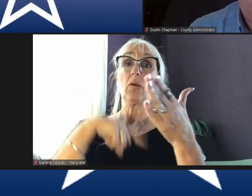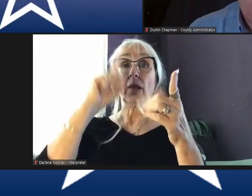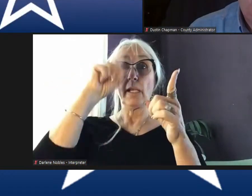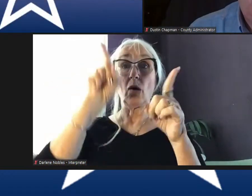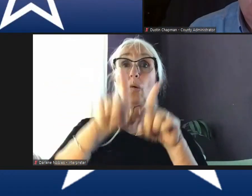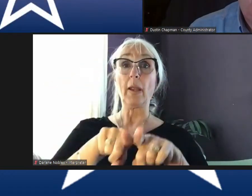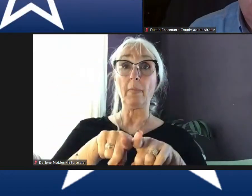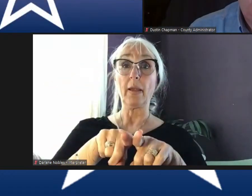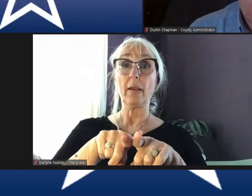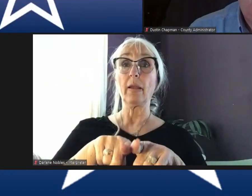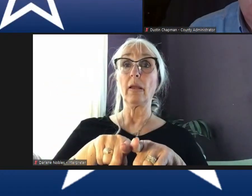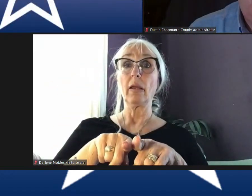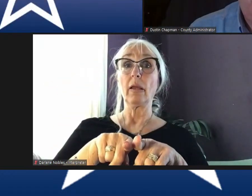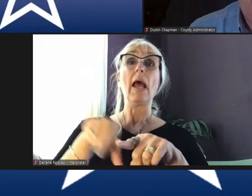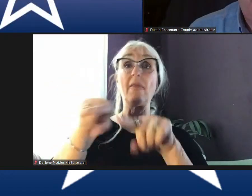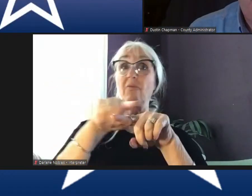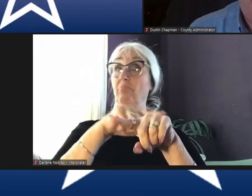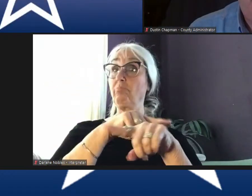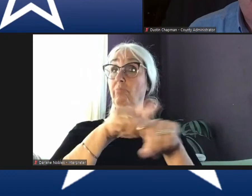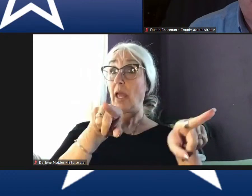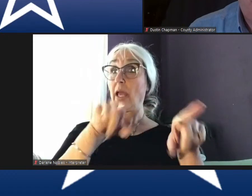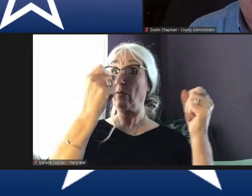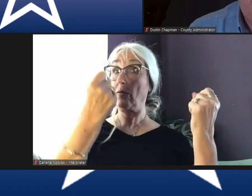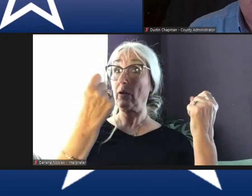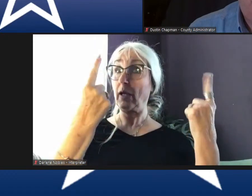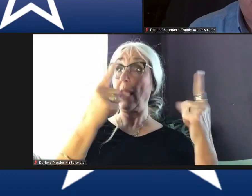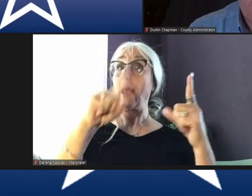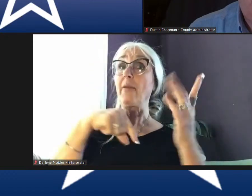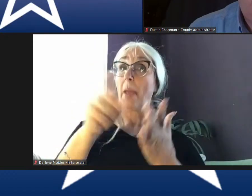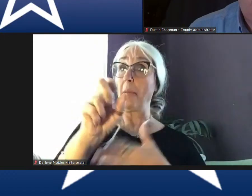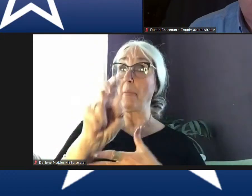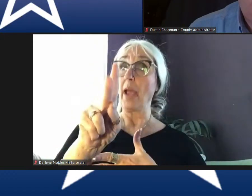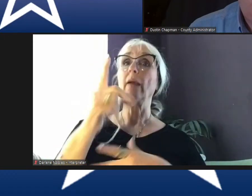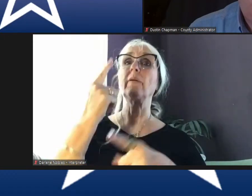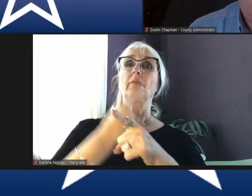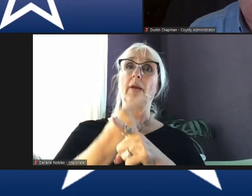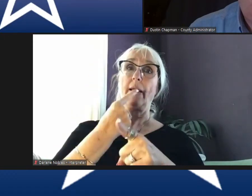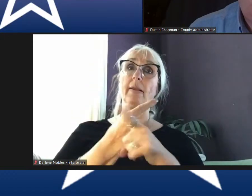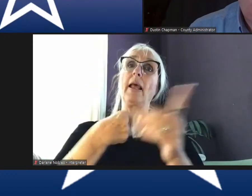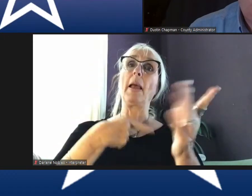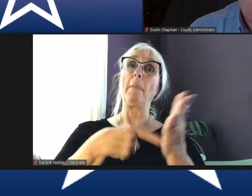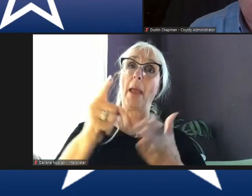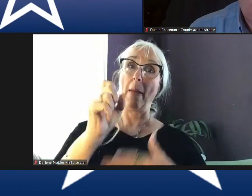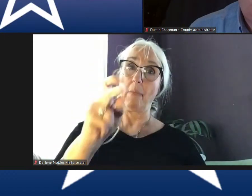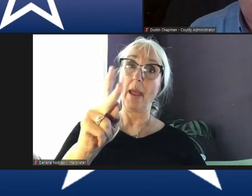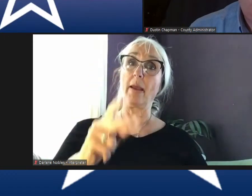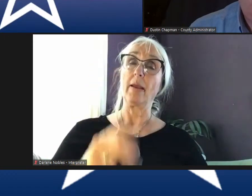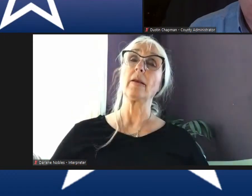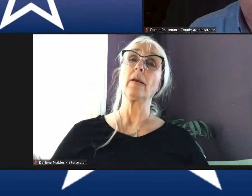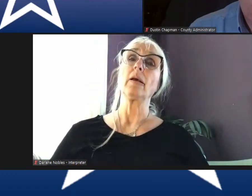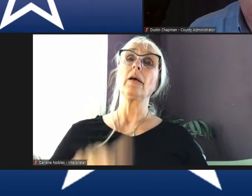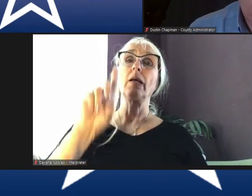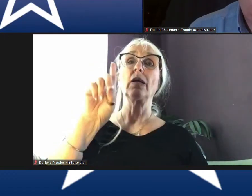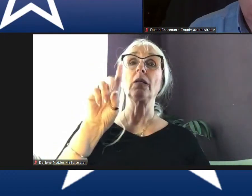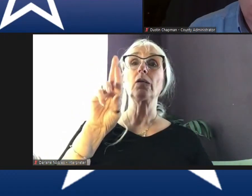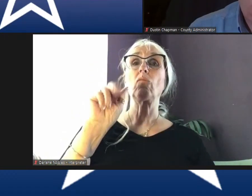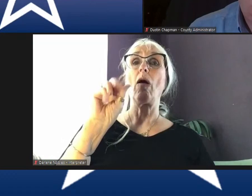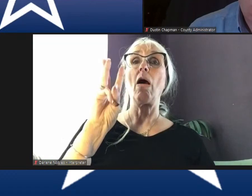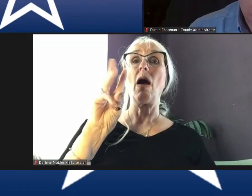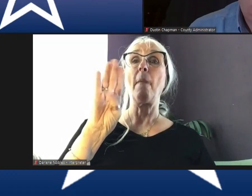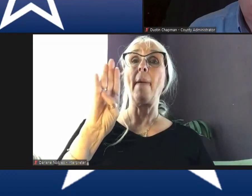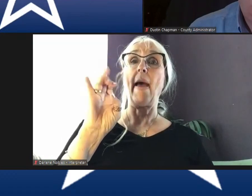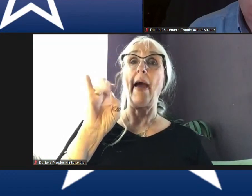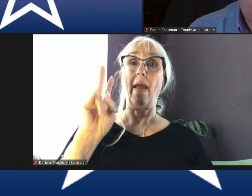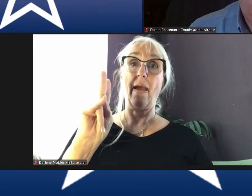they understand And that. Yes. they'll have to pay it back. Right. Yeah. Okay. There's a clawback provision. And that's clear